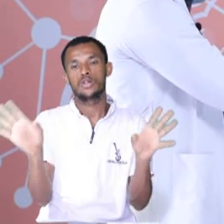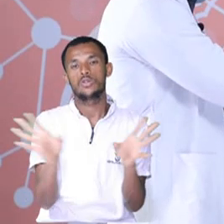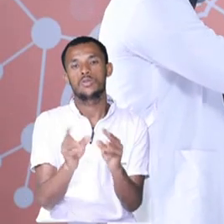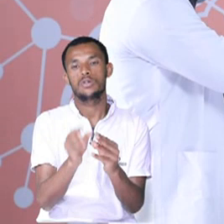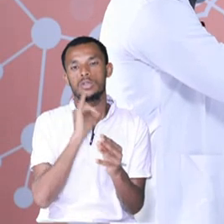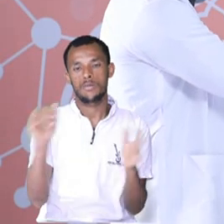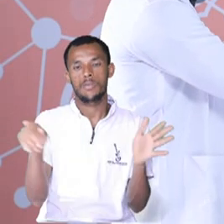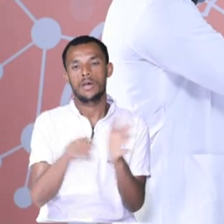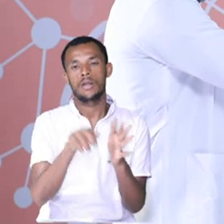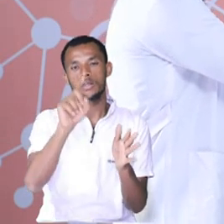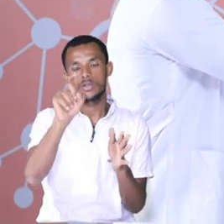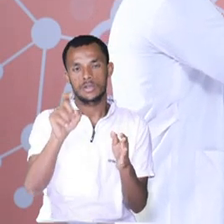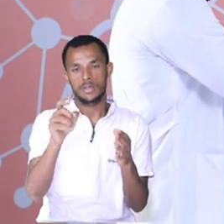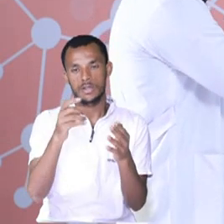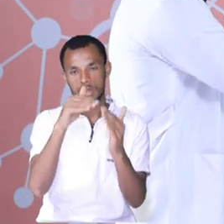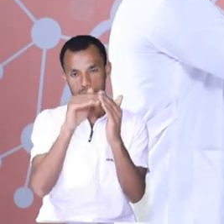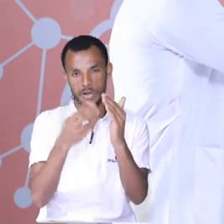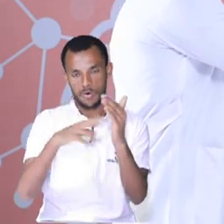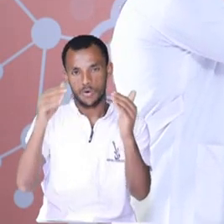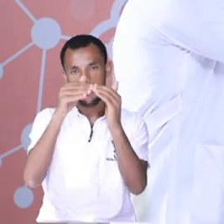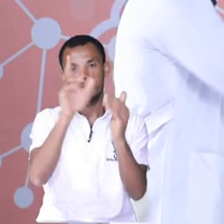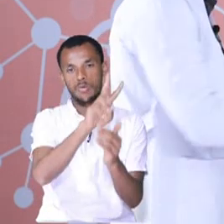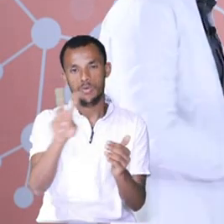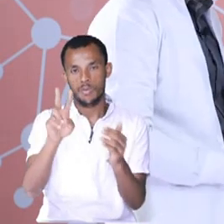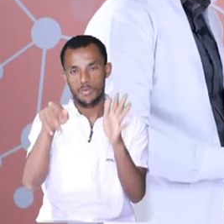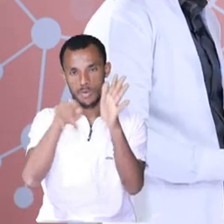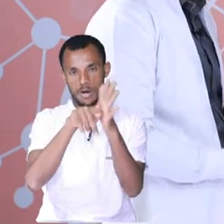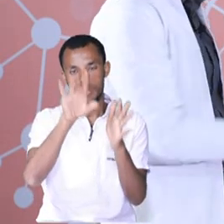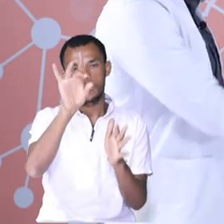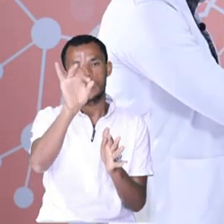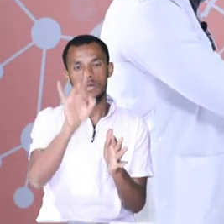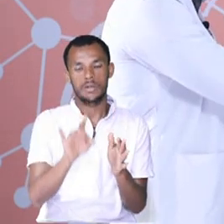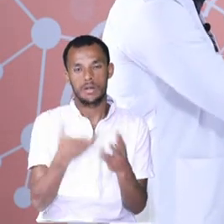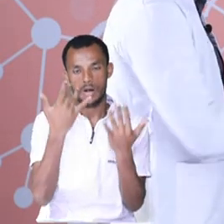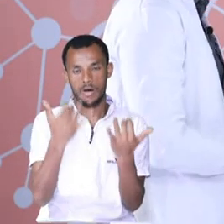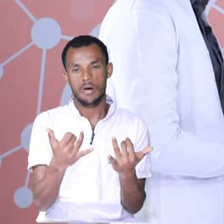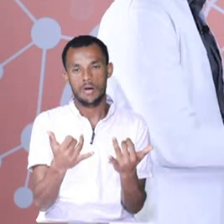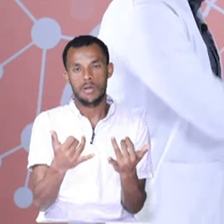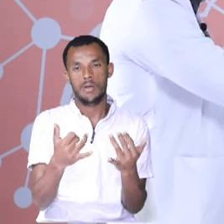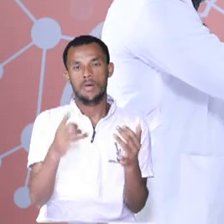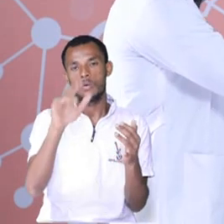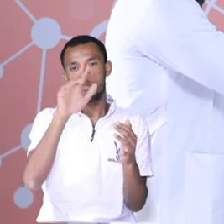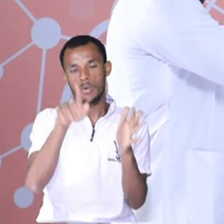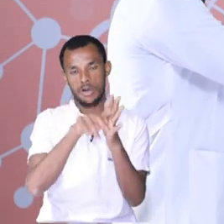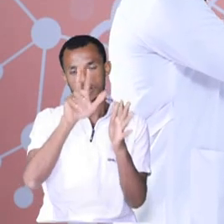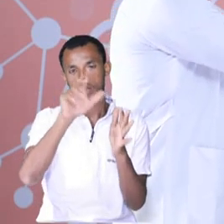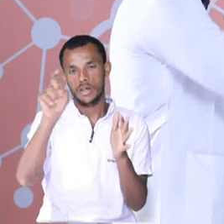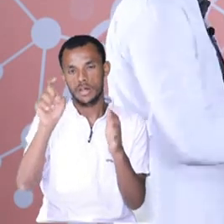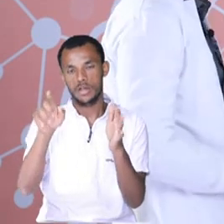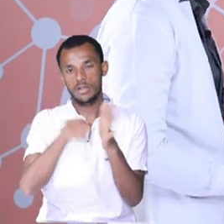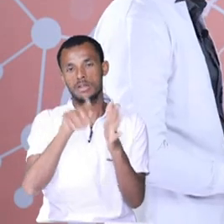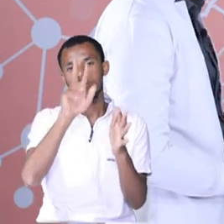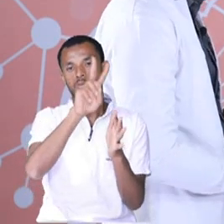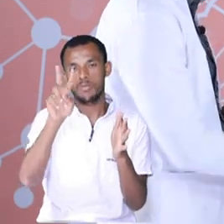minus x is less than or equal to 22 minus 8. Now minus 3x is less than or equal to